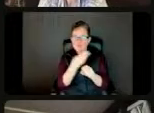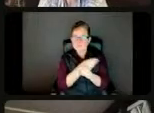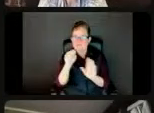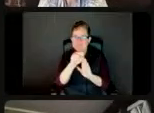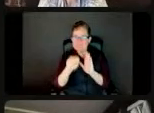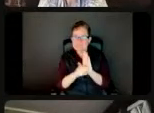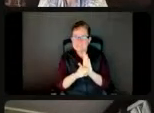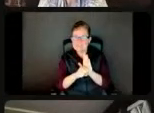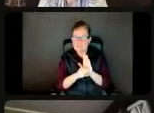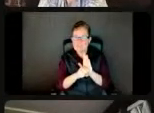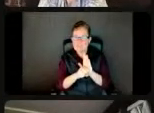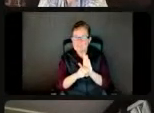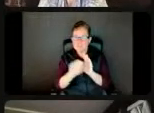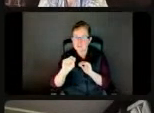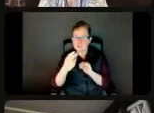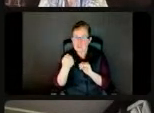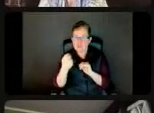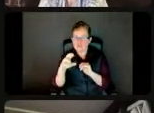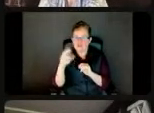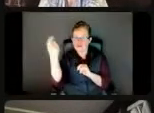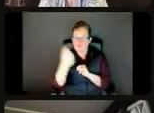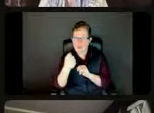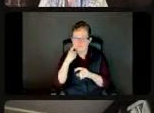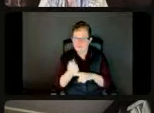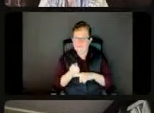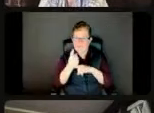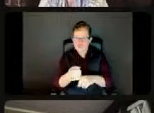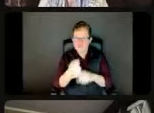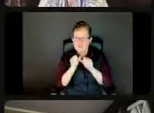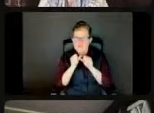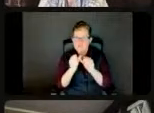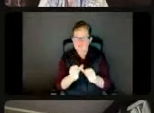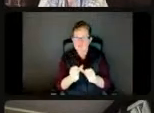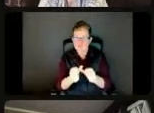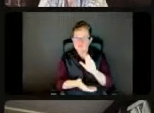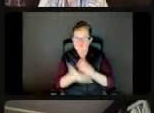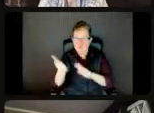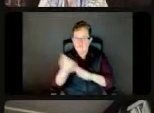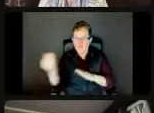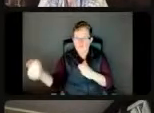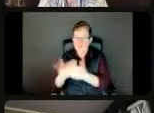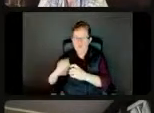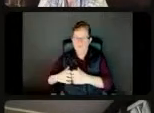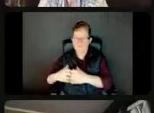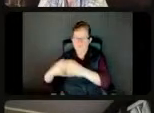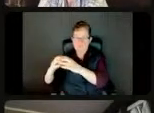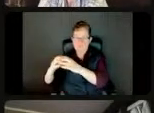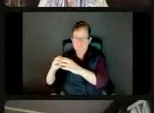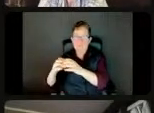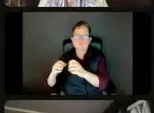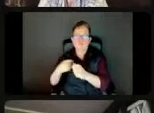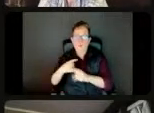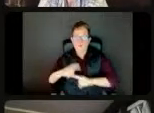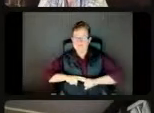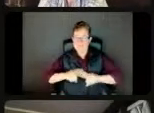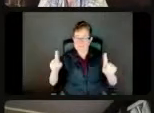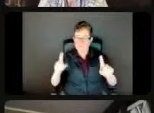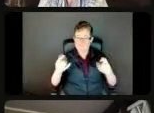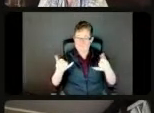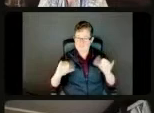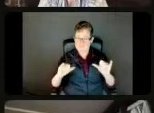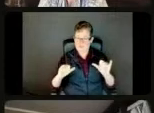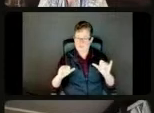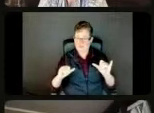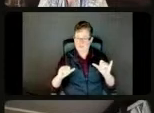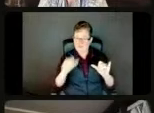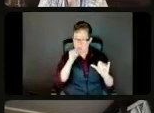sheltering grant for next year to continue operating it at the new site. Okay, so then the difference that we're missing in our budget